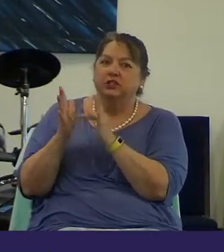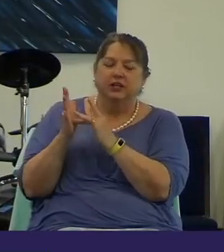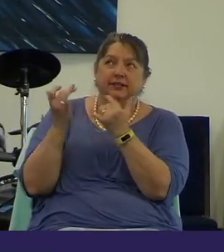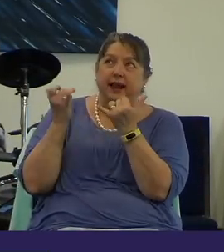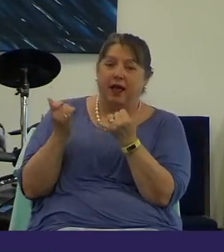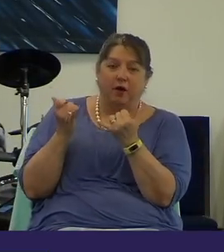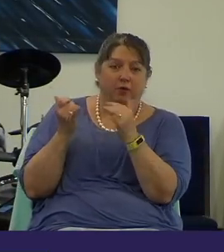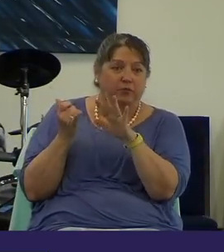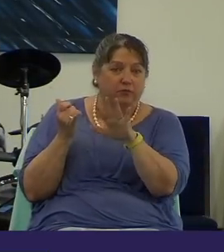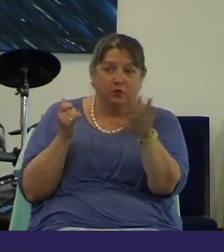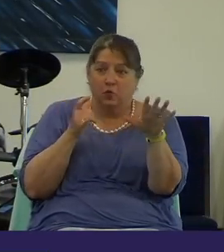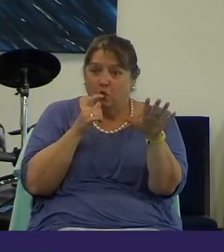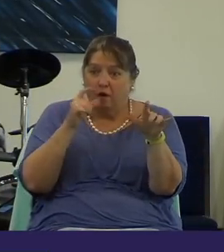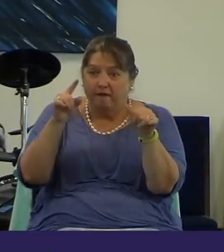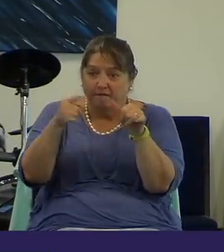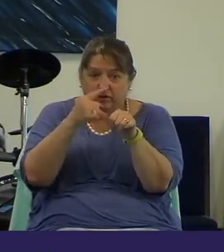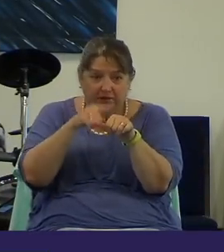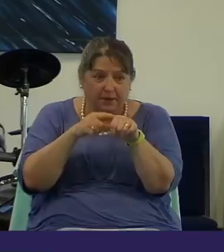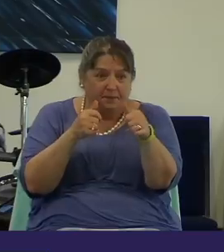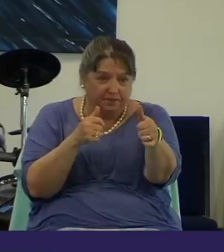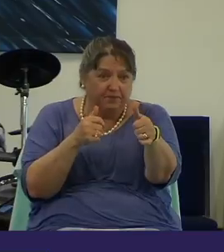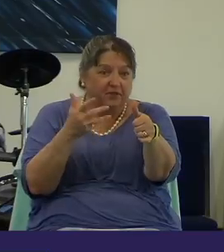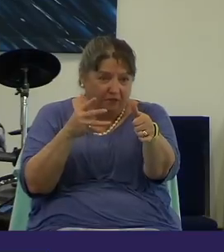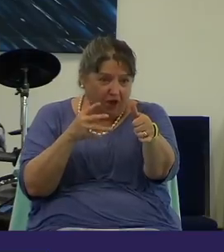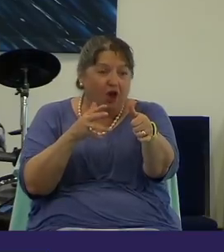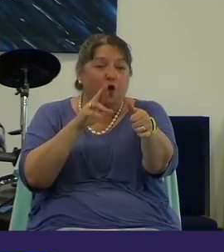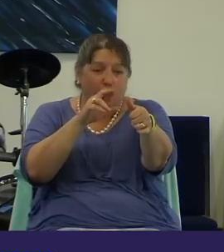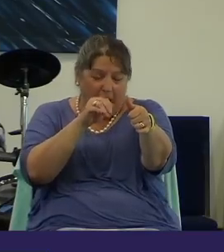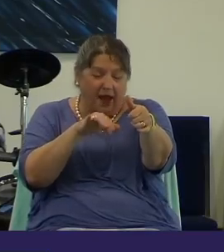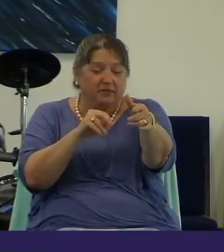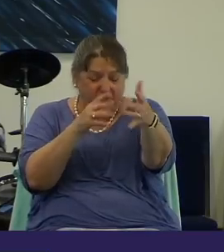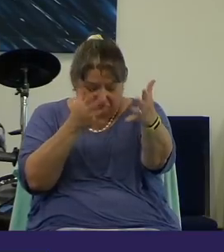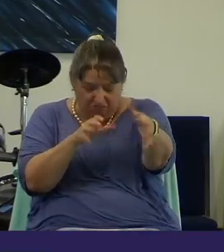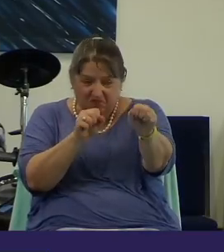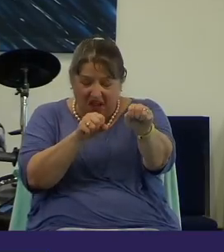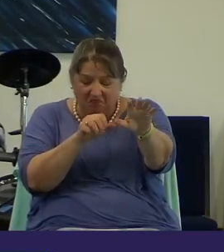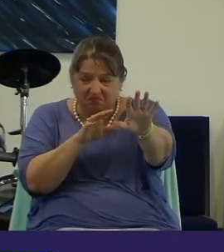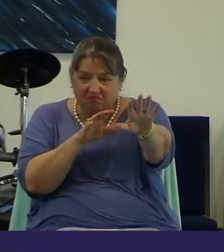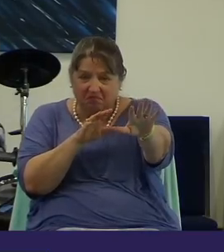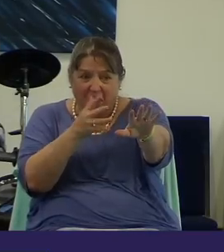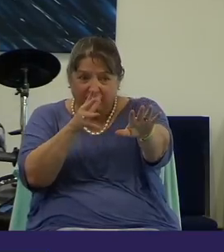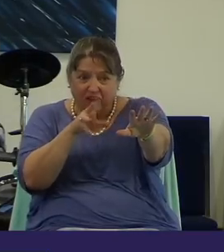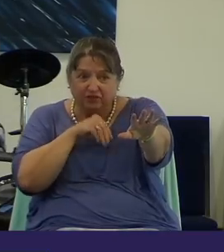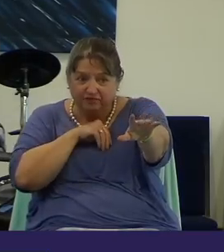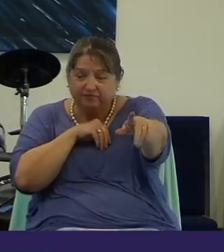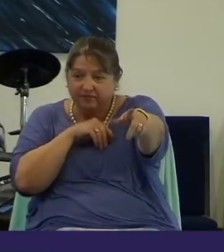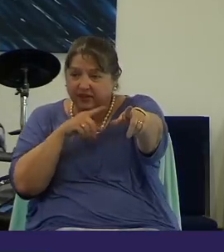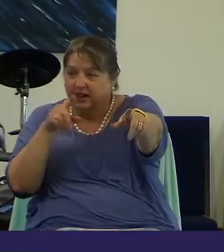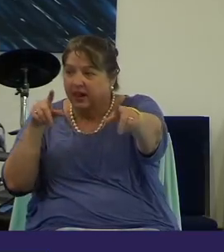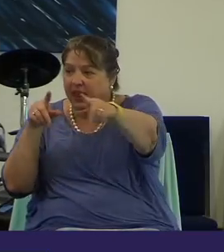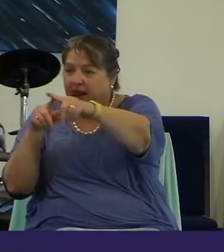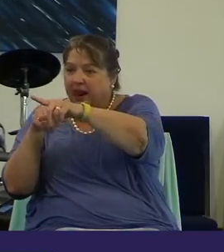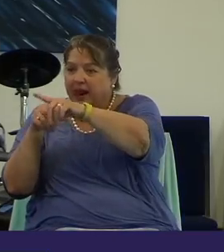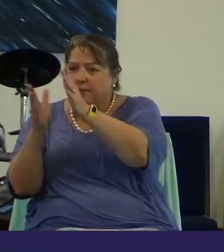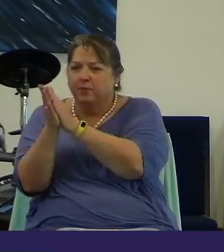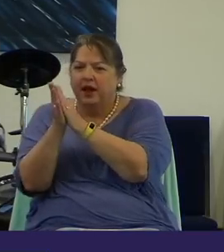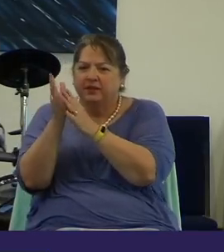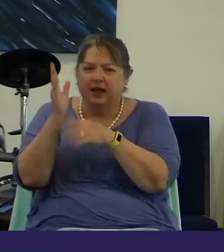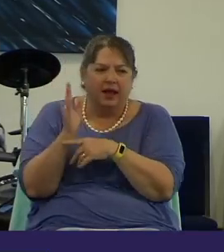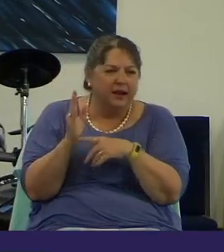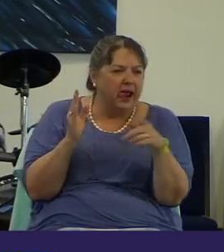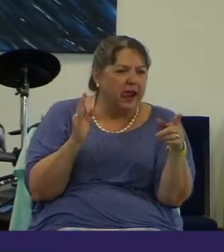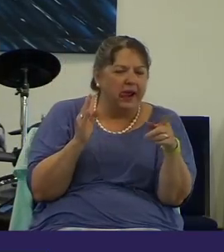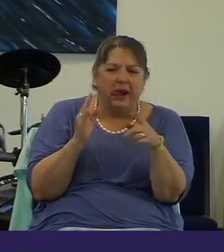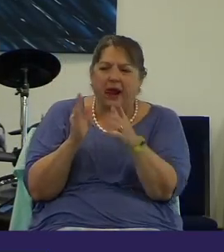life. Anybody? Amen. You've done that already, brother. Just stand. You can stay standing. Stay standing for a moment. Amen. Praise God. Praise